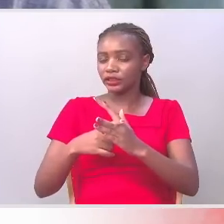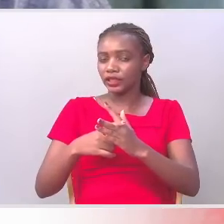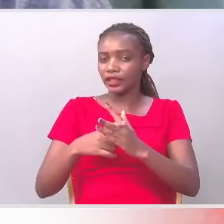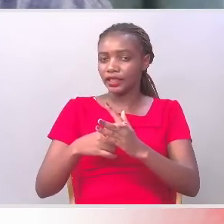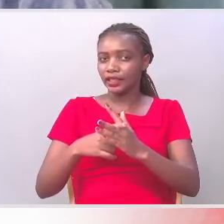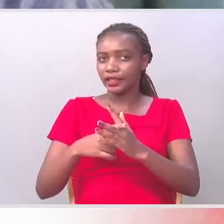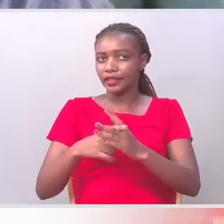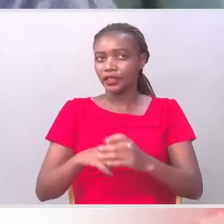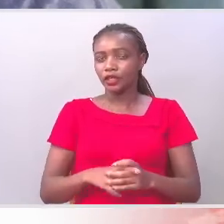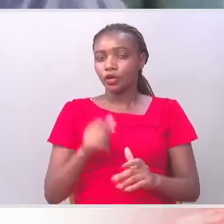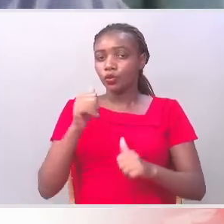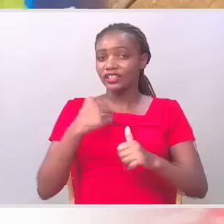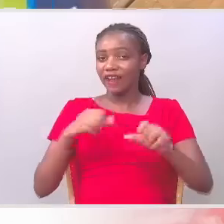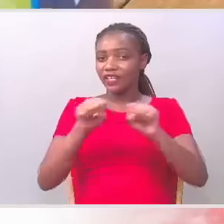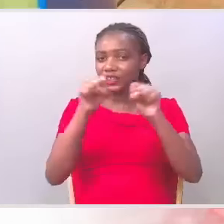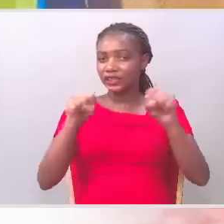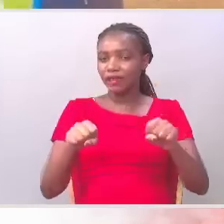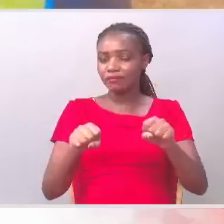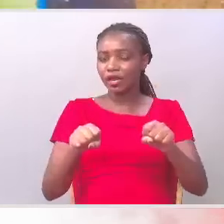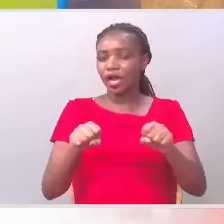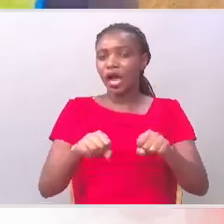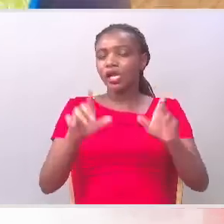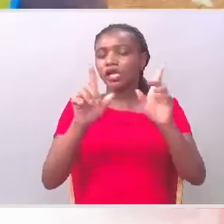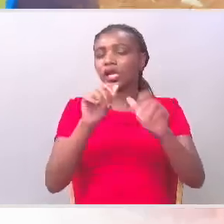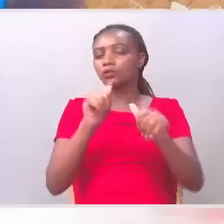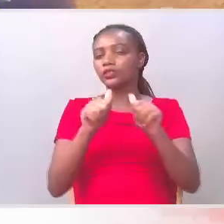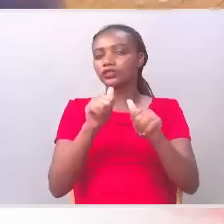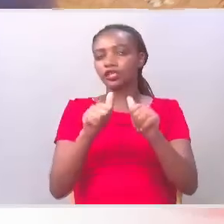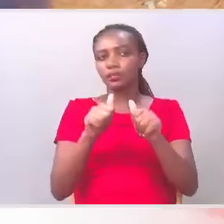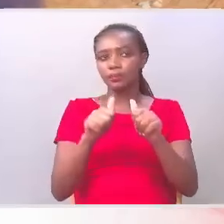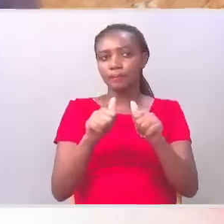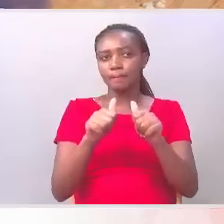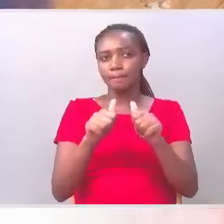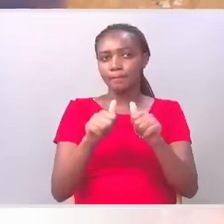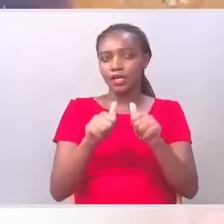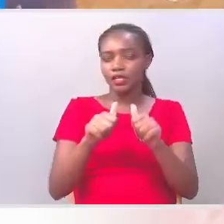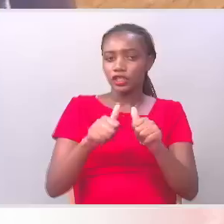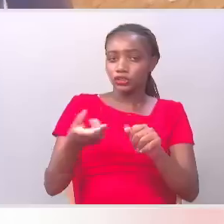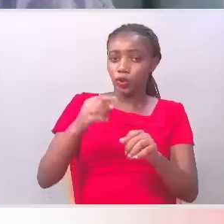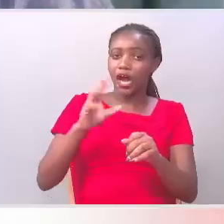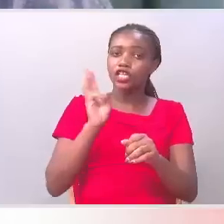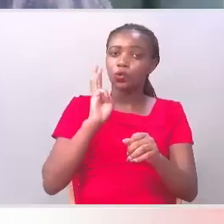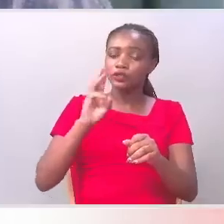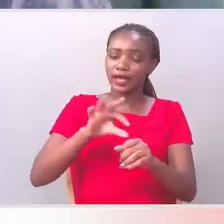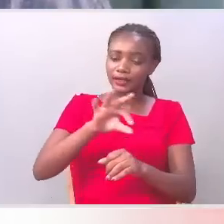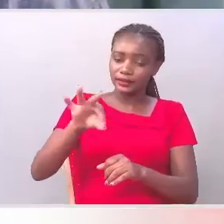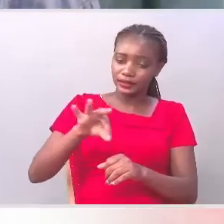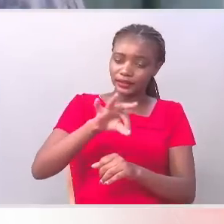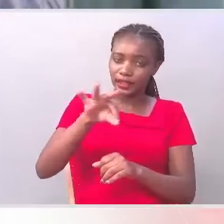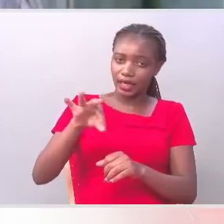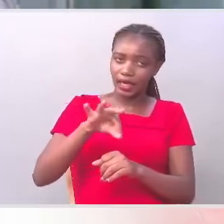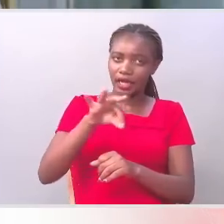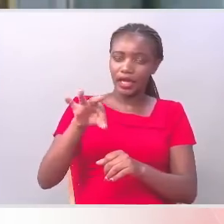a prefabrication system in which the slag gets inside and